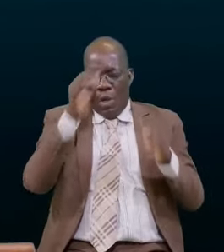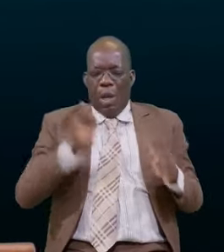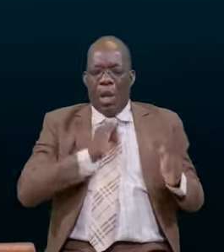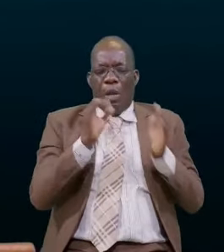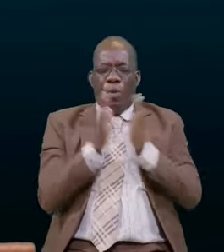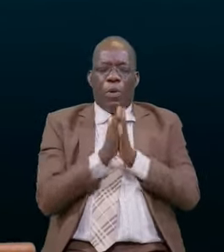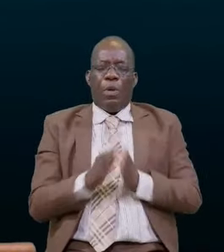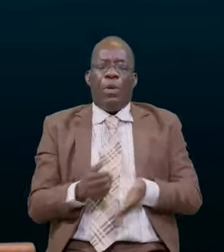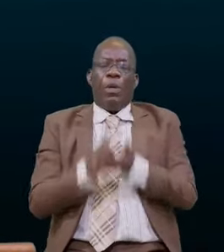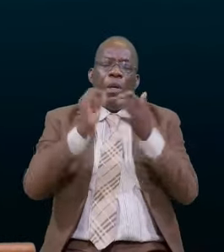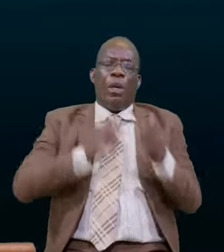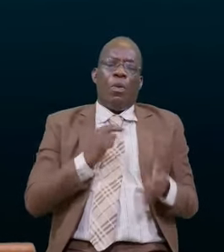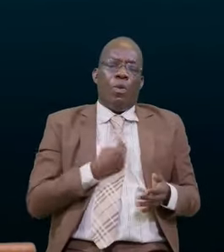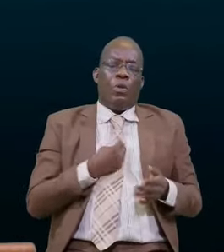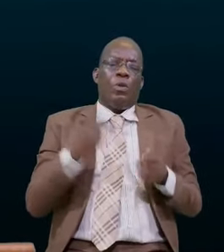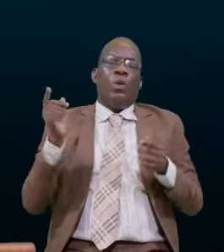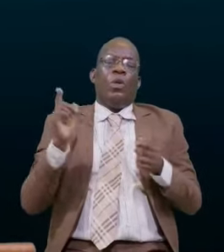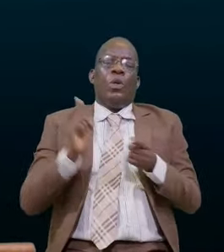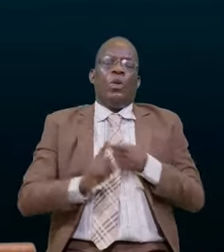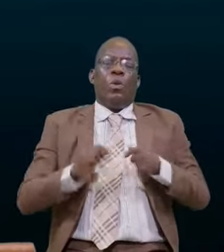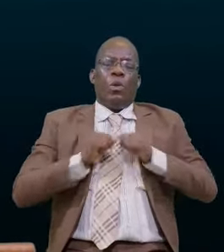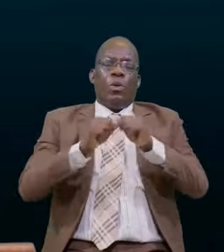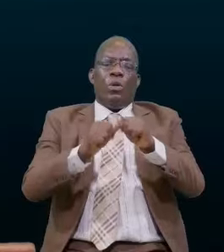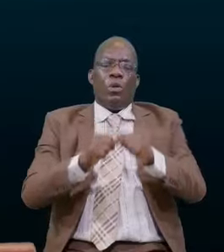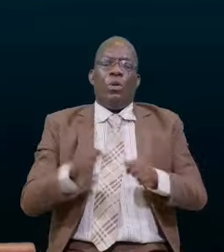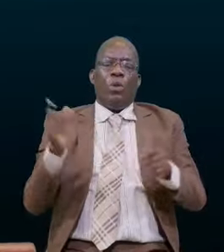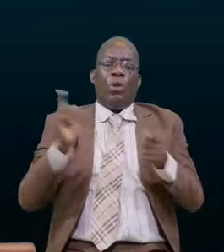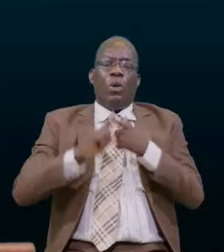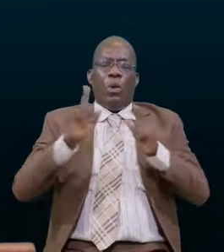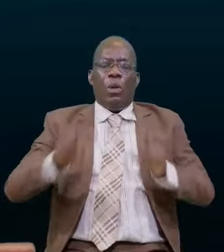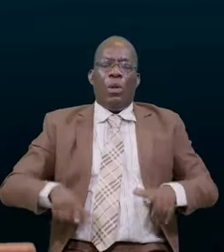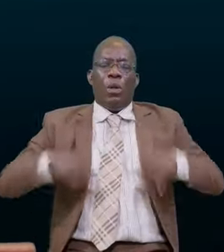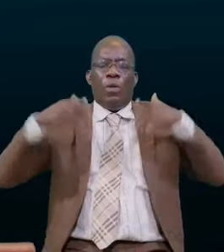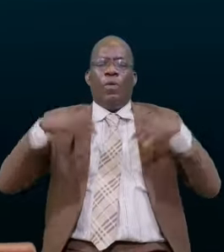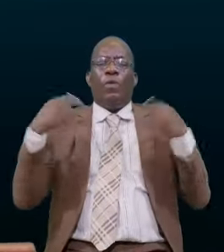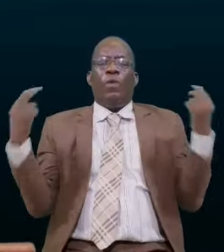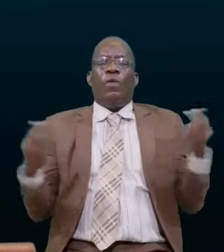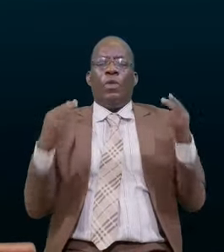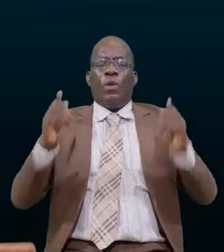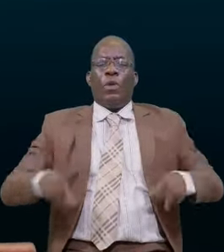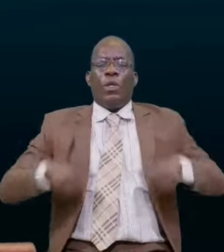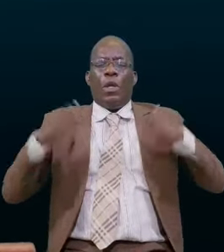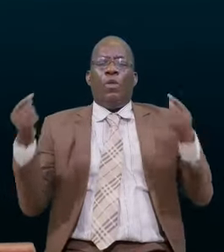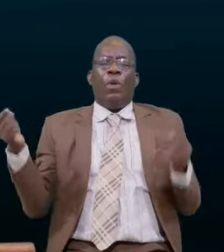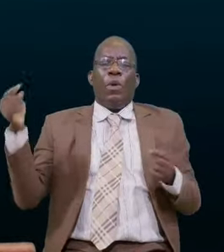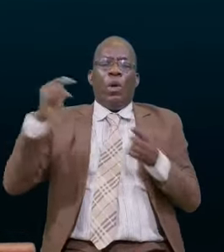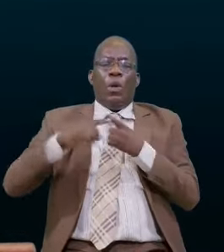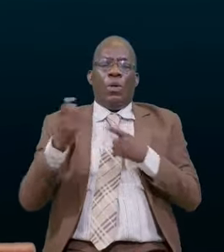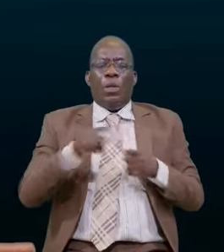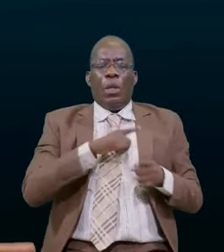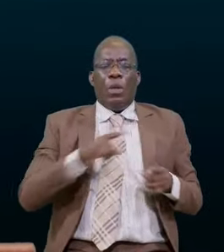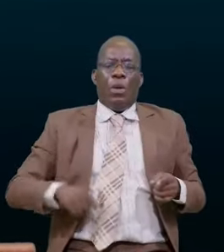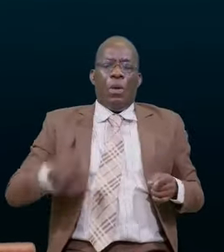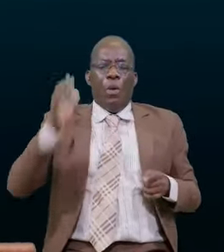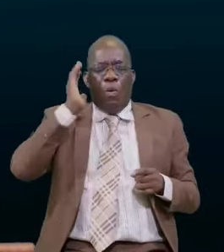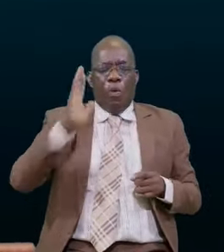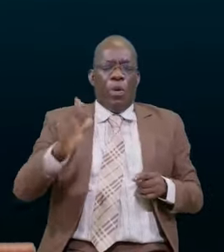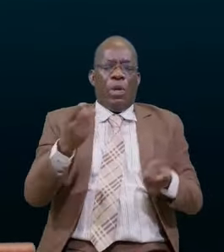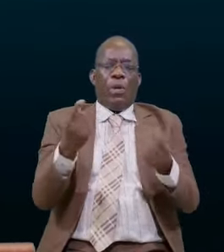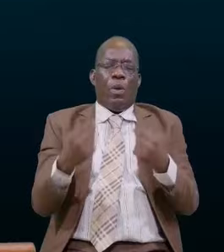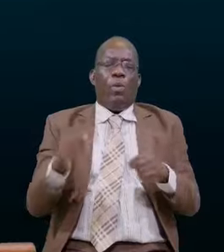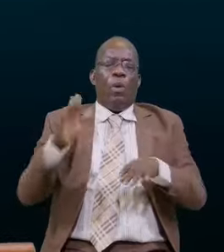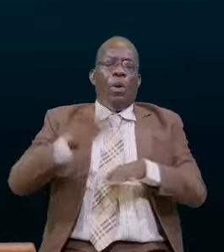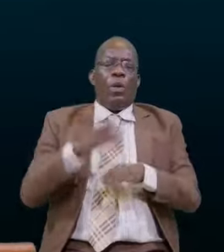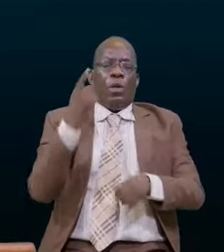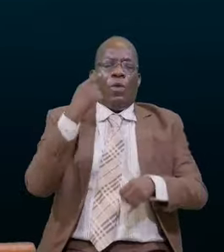we we shall continue to live the Victorious life until the Lord shall come and so when the Lord shall come on the final day we shall not be